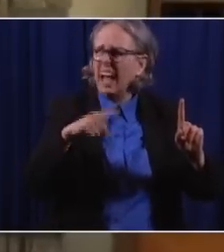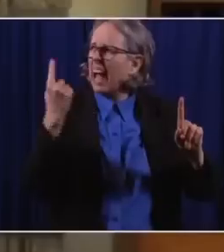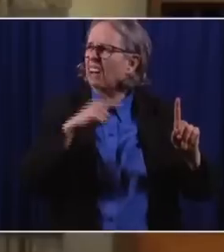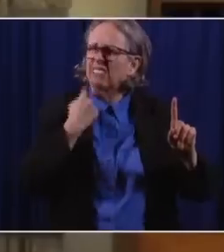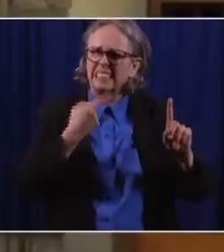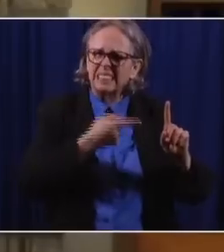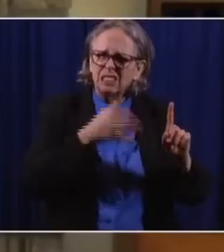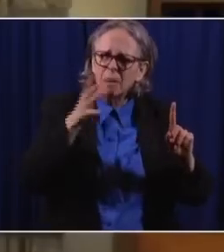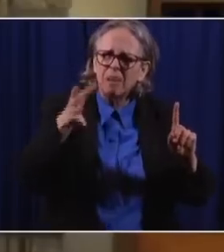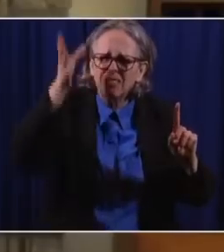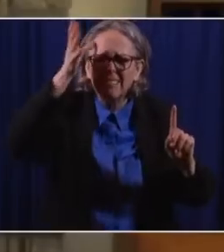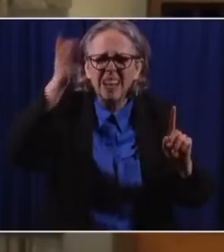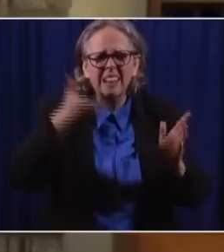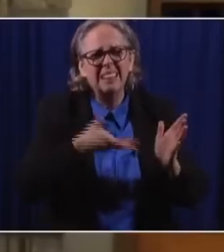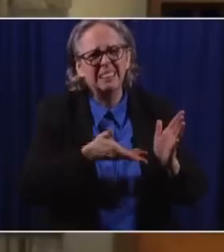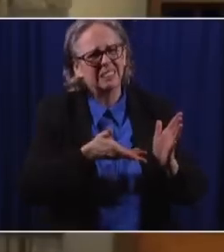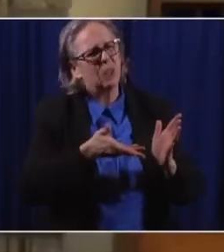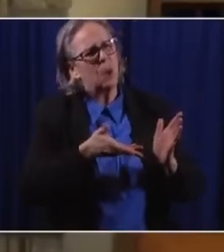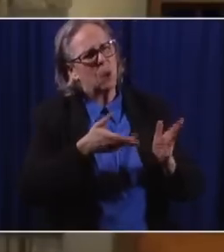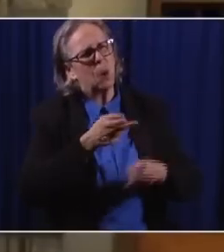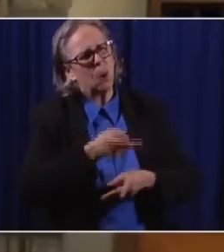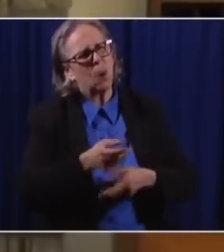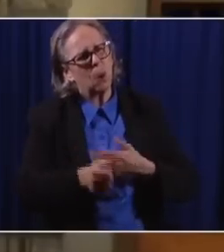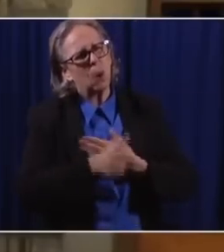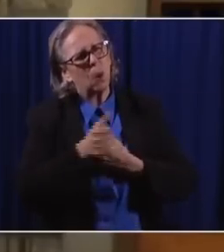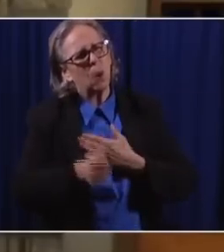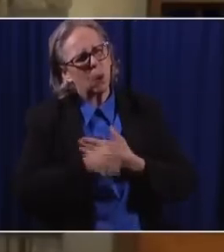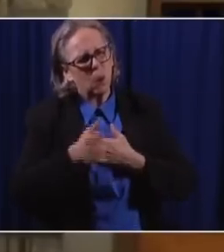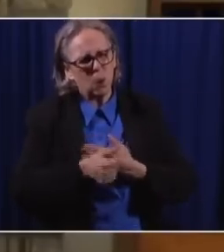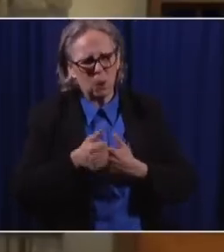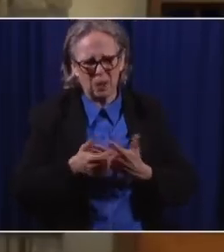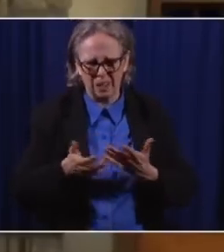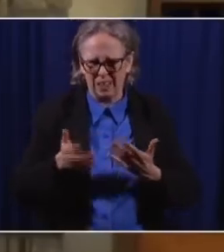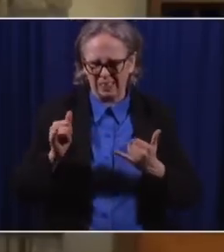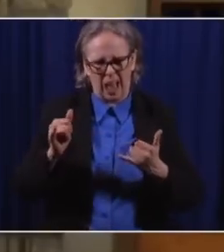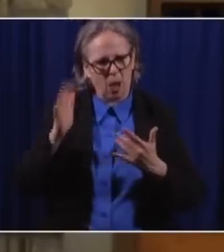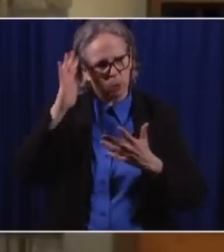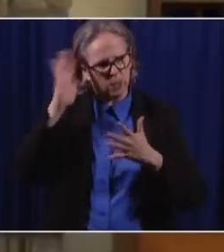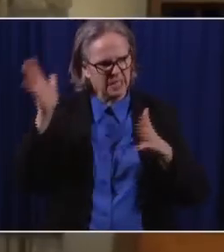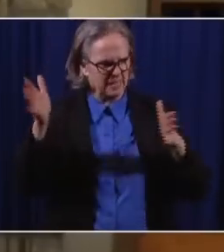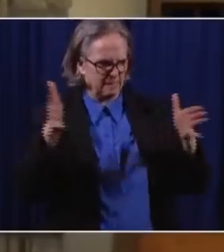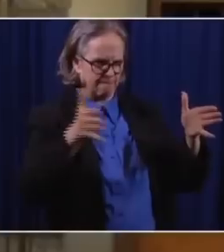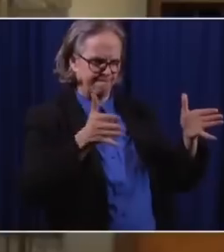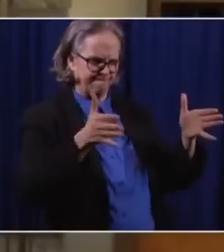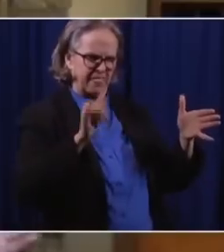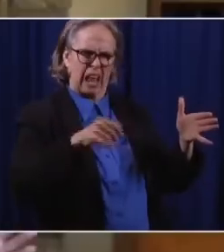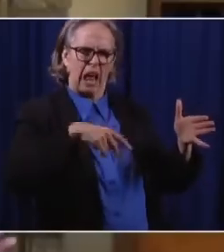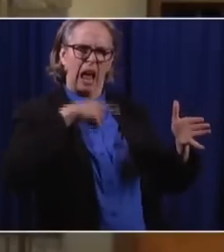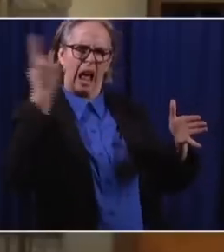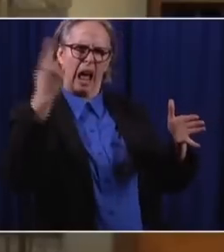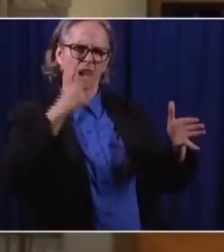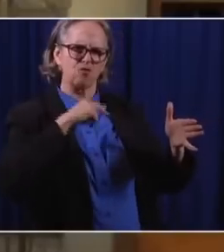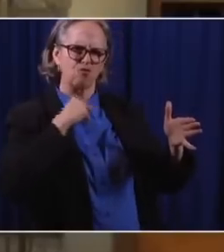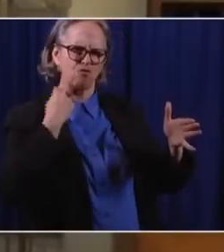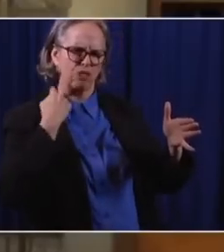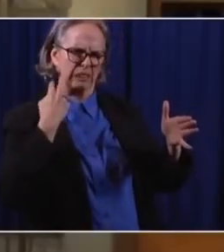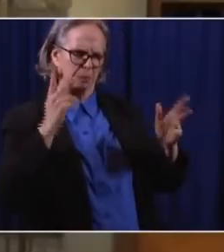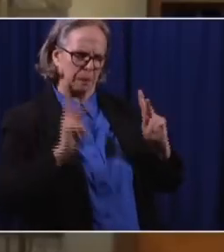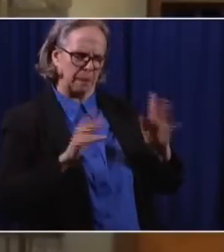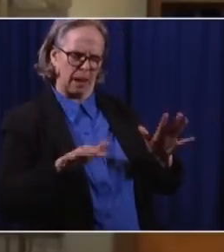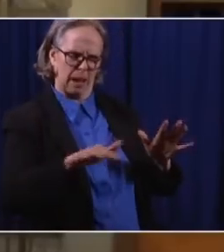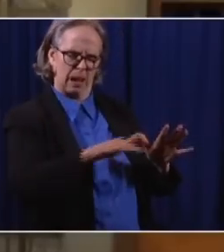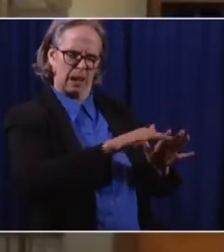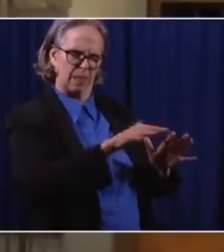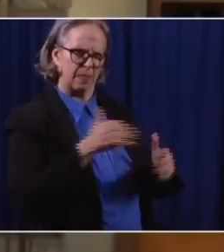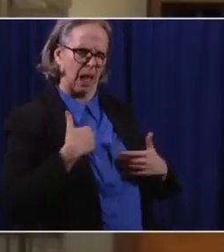population that we're going to continue to focus on as we work to drive down spread in the community.